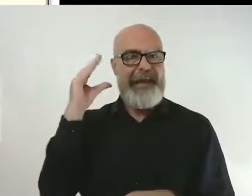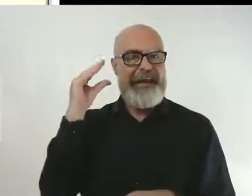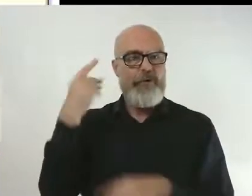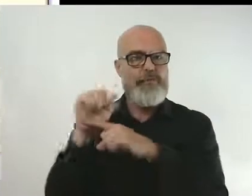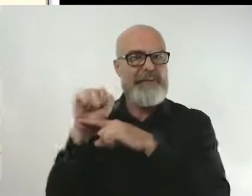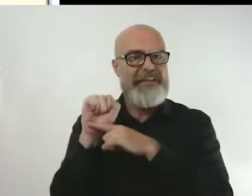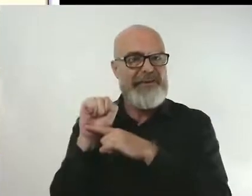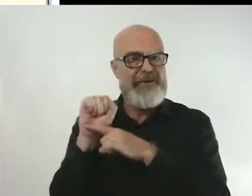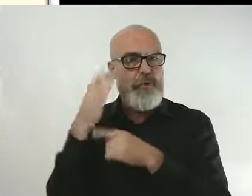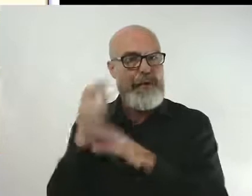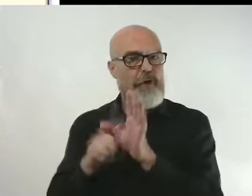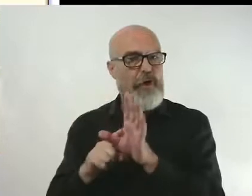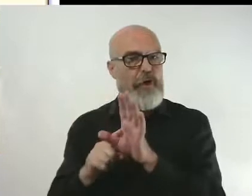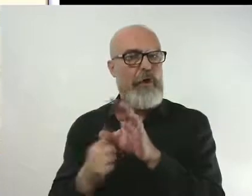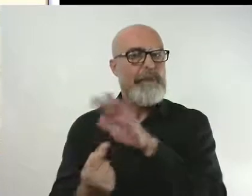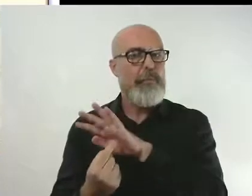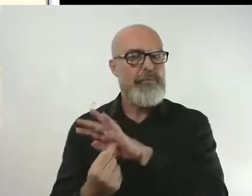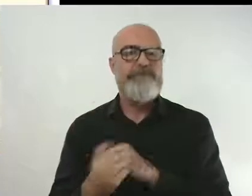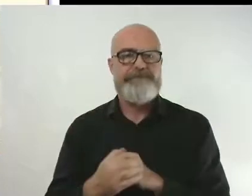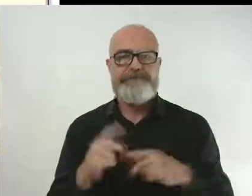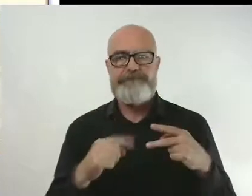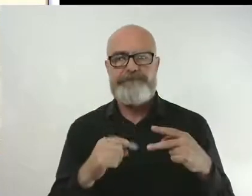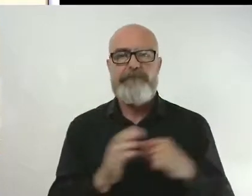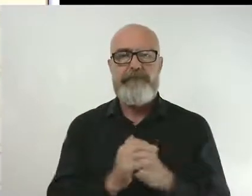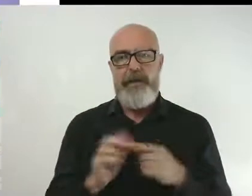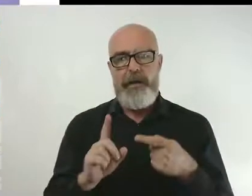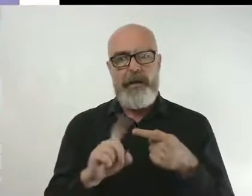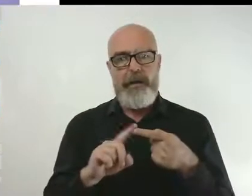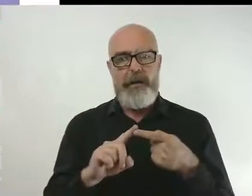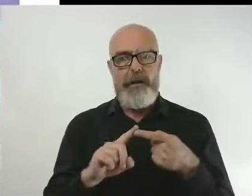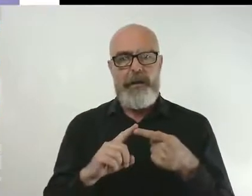while we are young, and why that is important.